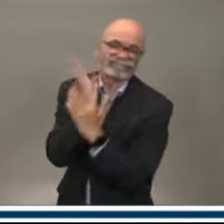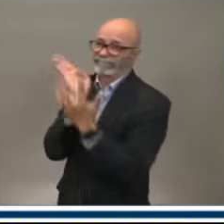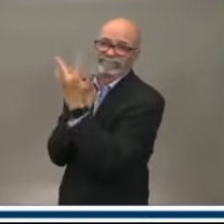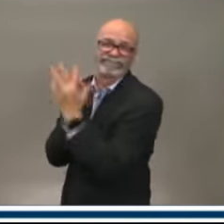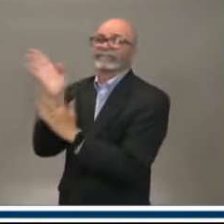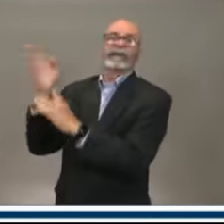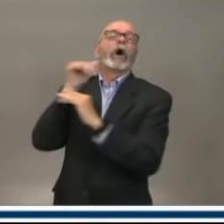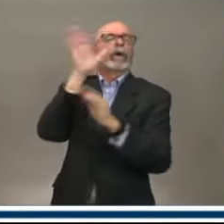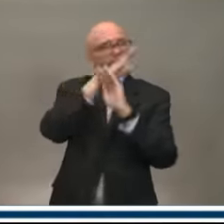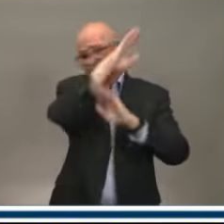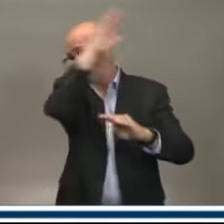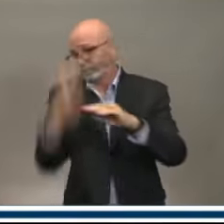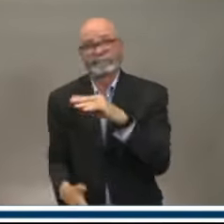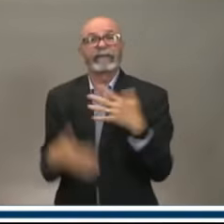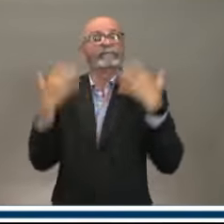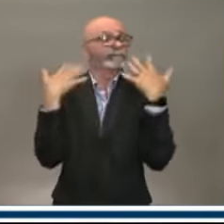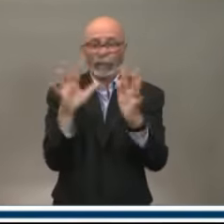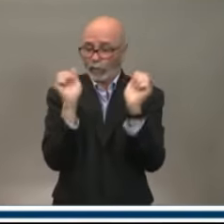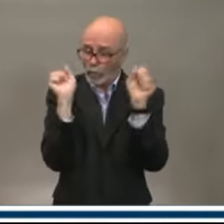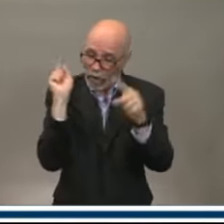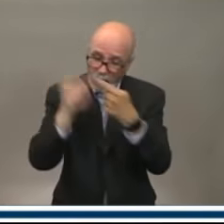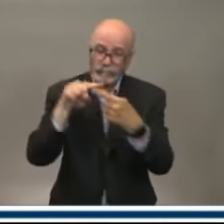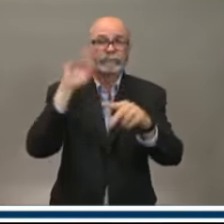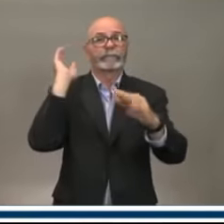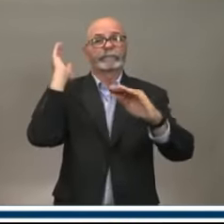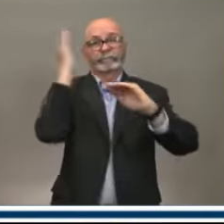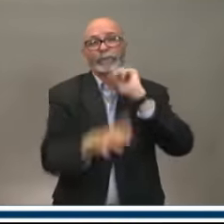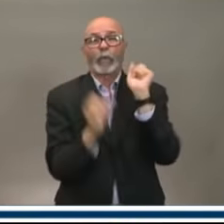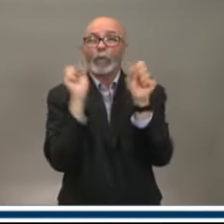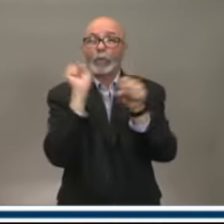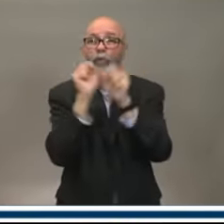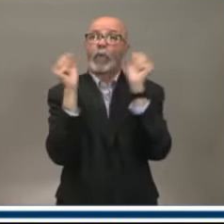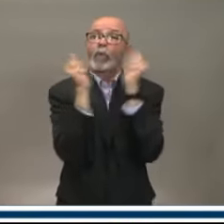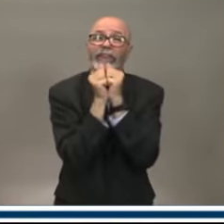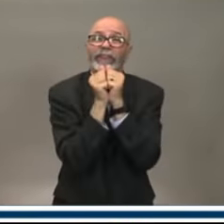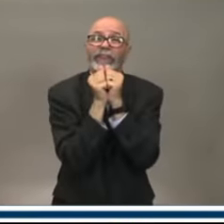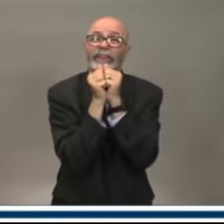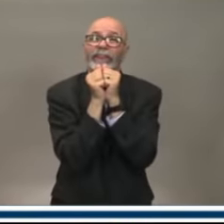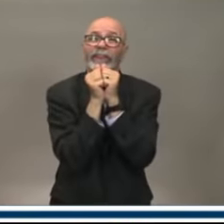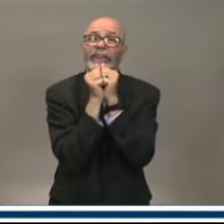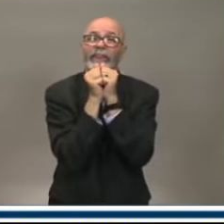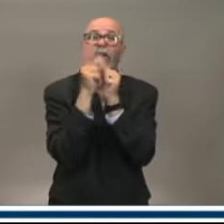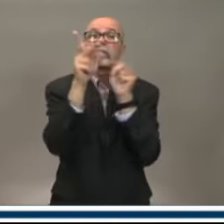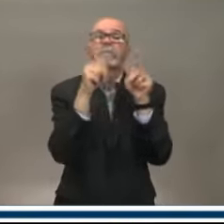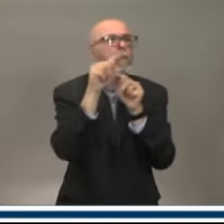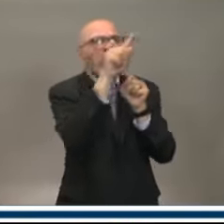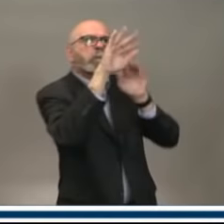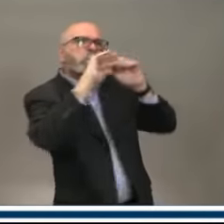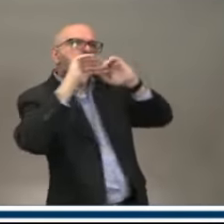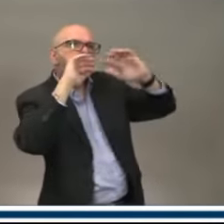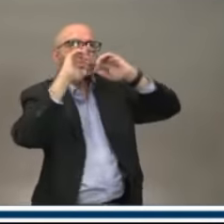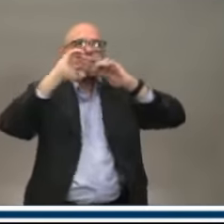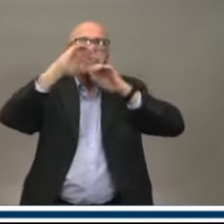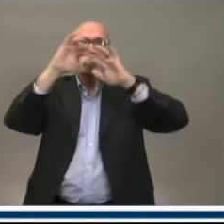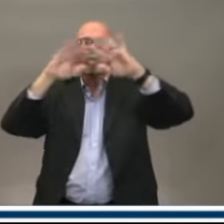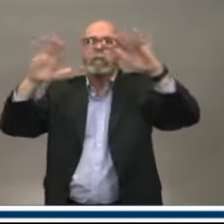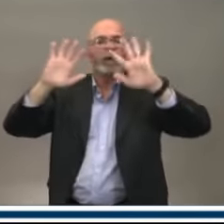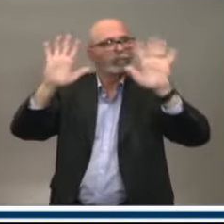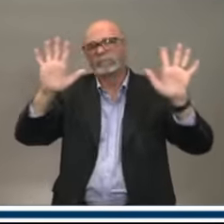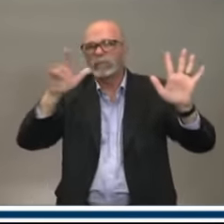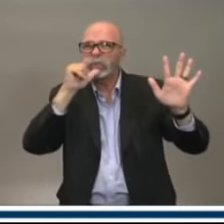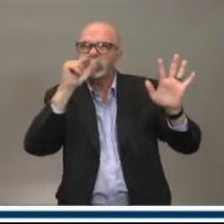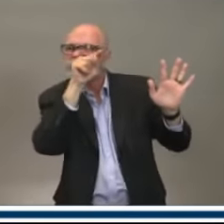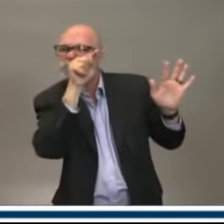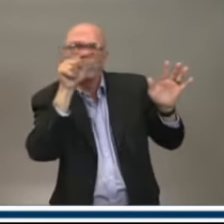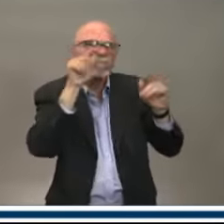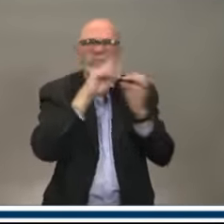how frequently people might want to try to divide or look for some reason to find some level of whatever they think is conspiring behind the